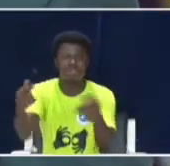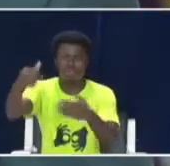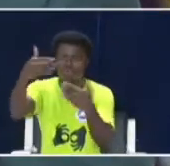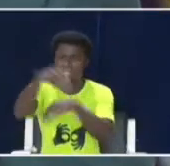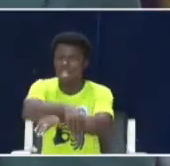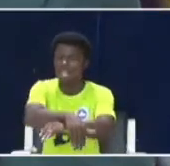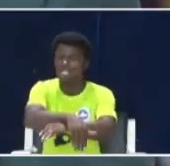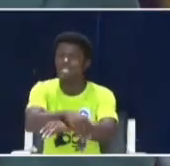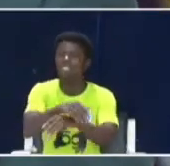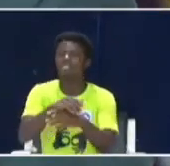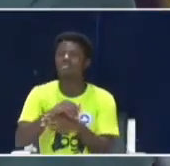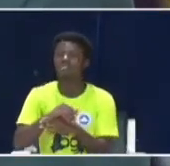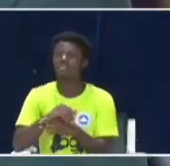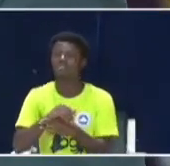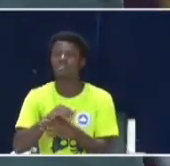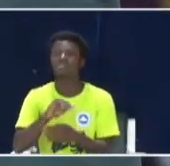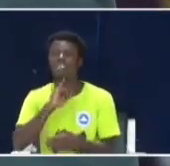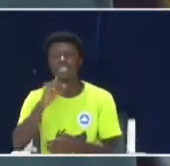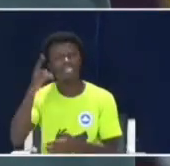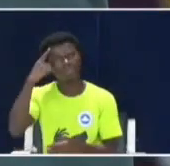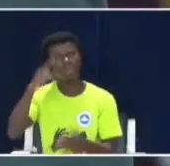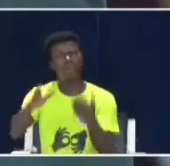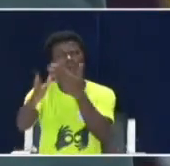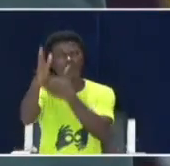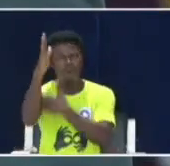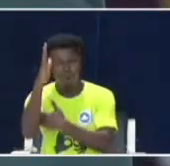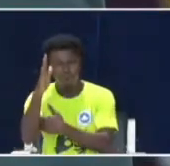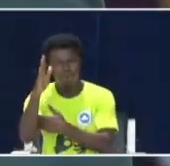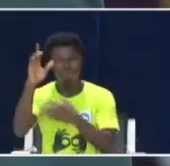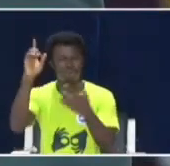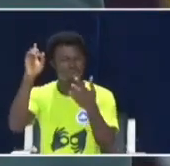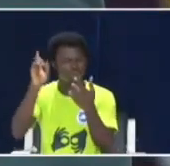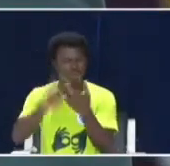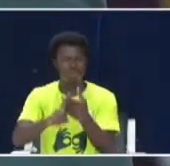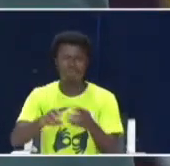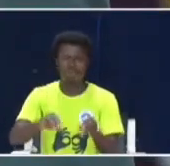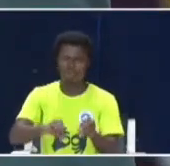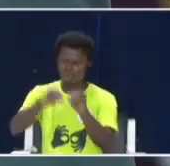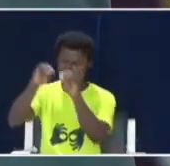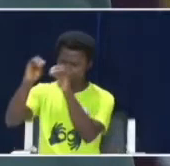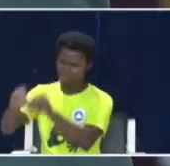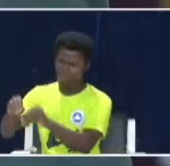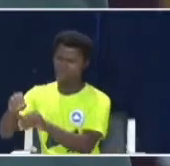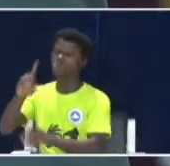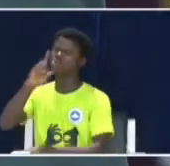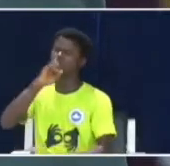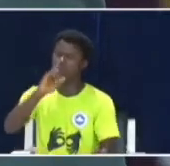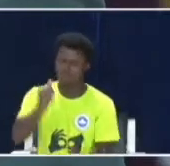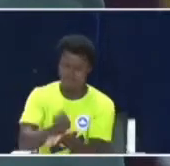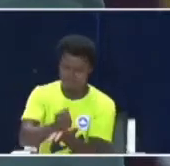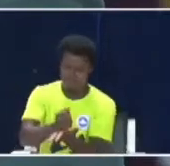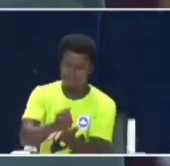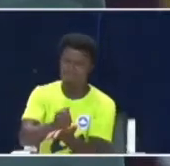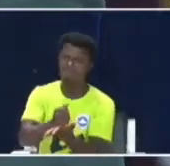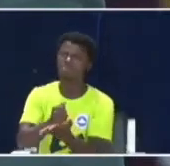tonight is for God to put a seal. O ni ki Olorun le fi edidi